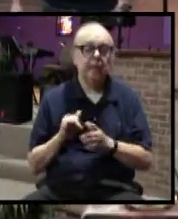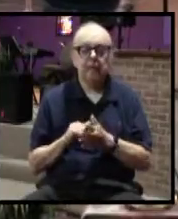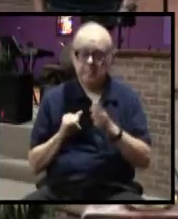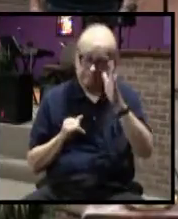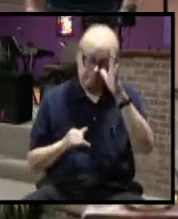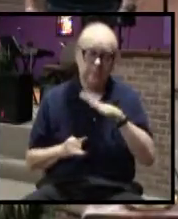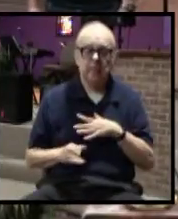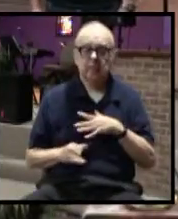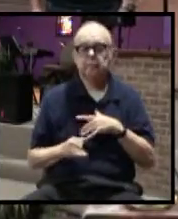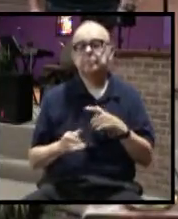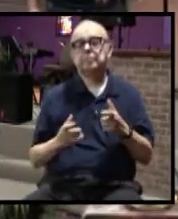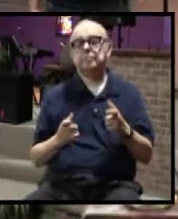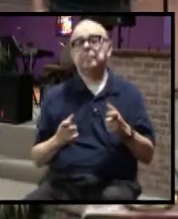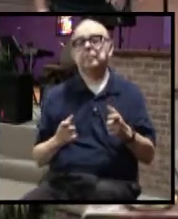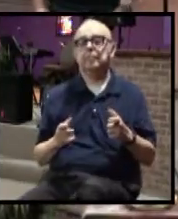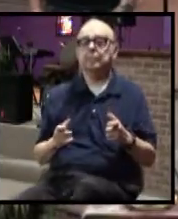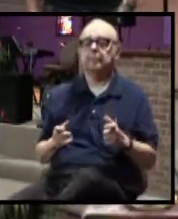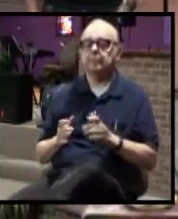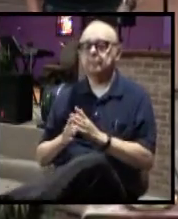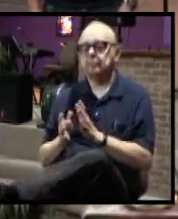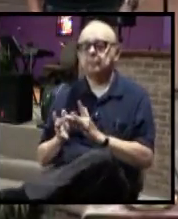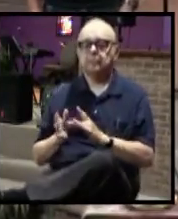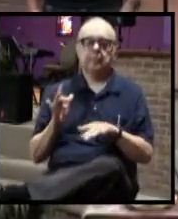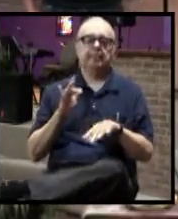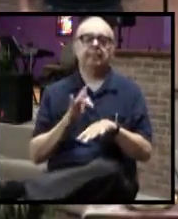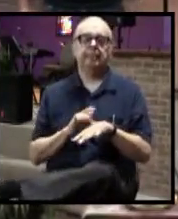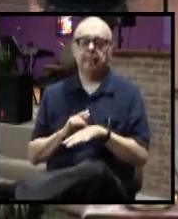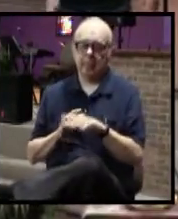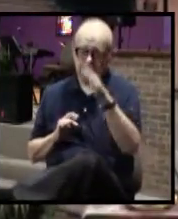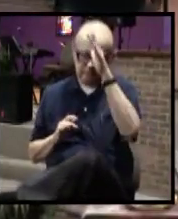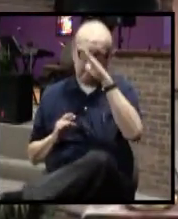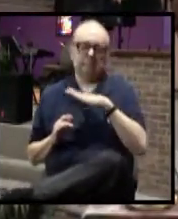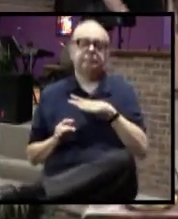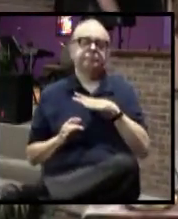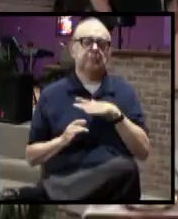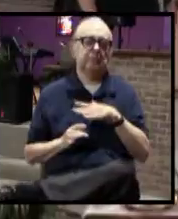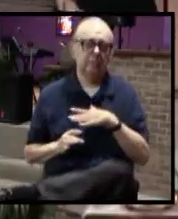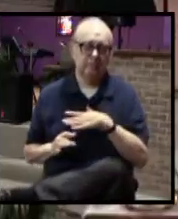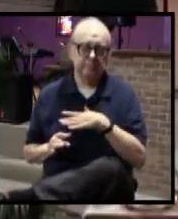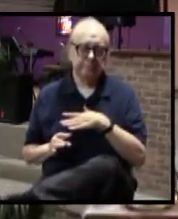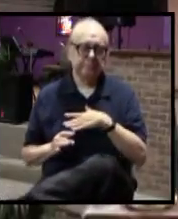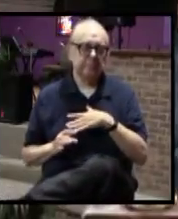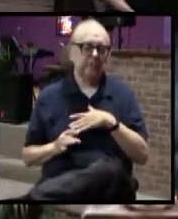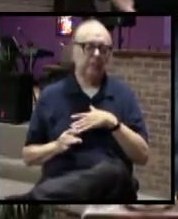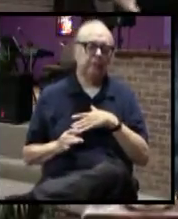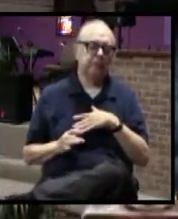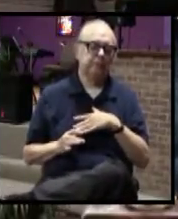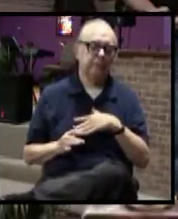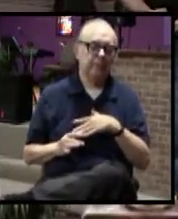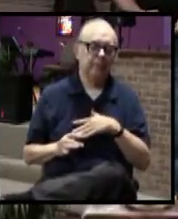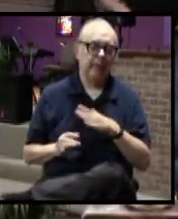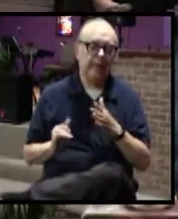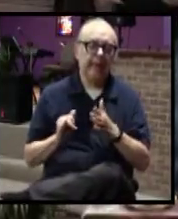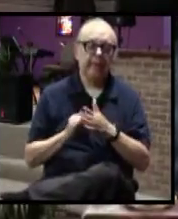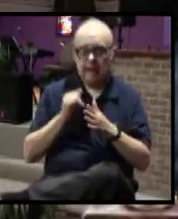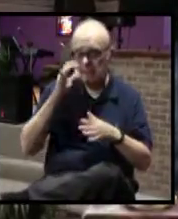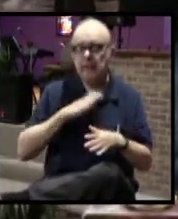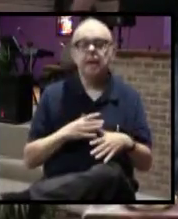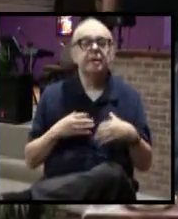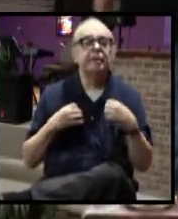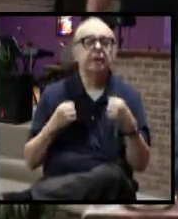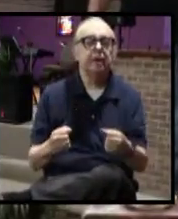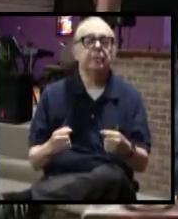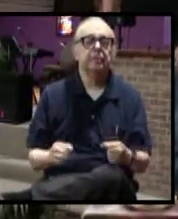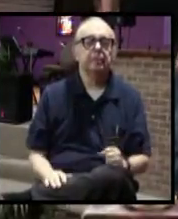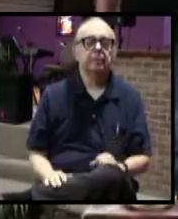guy. And then all of a sudden, Jesus touches the man. And when he touches him, he's